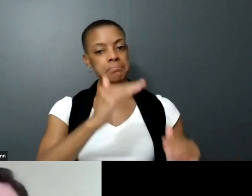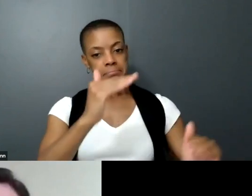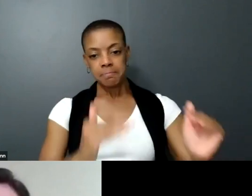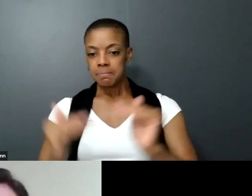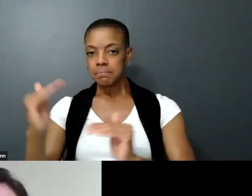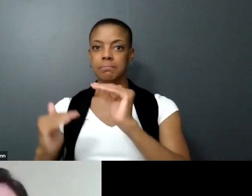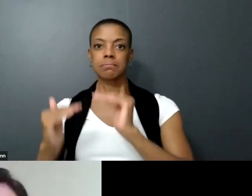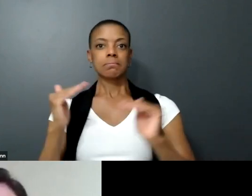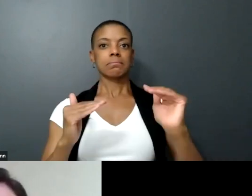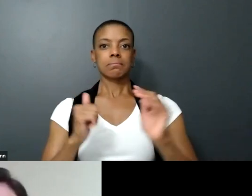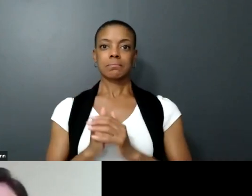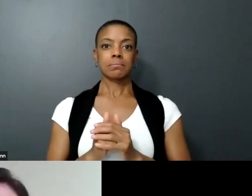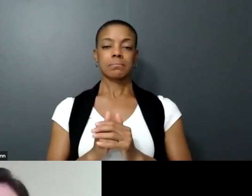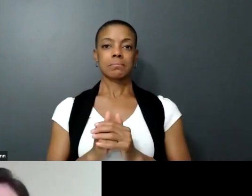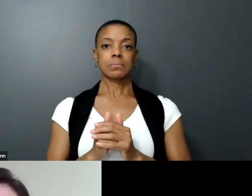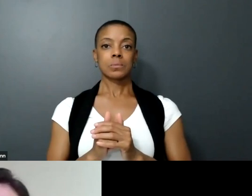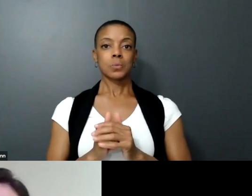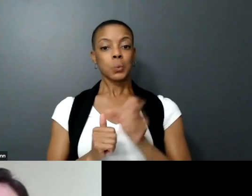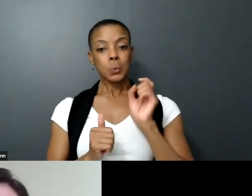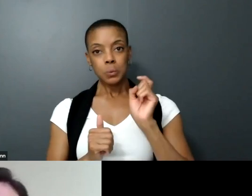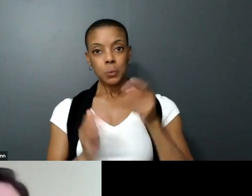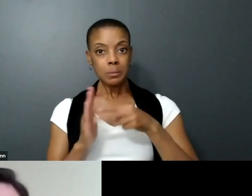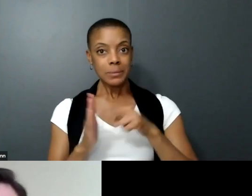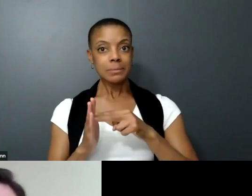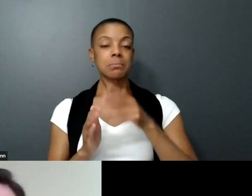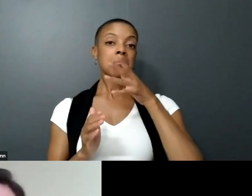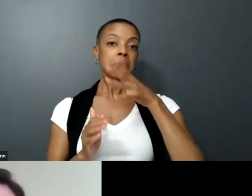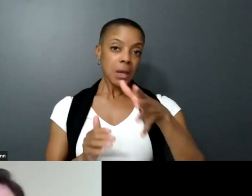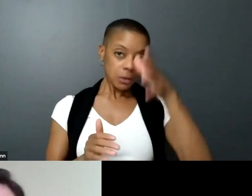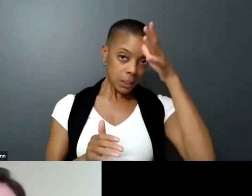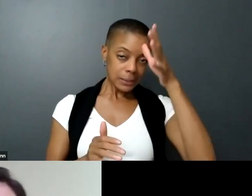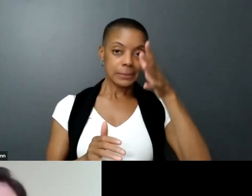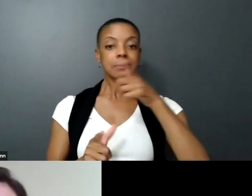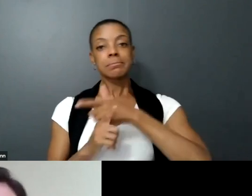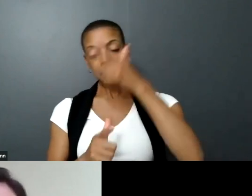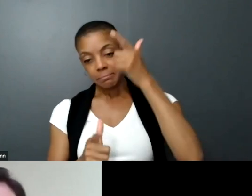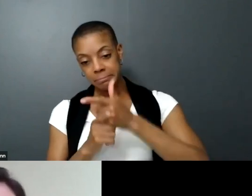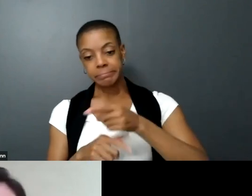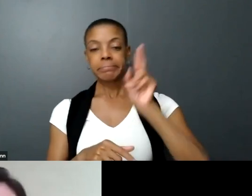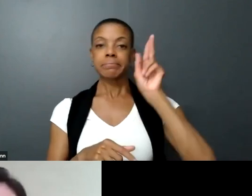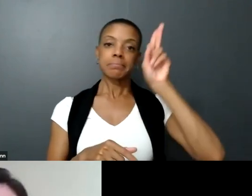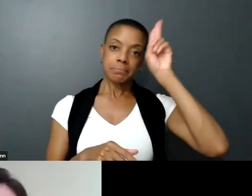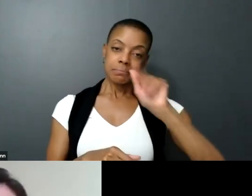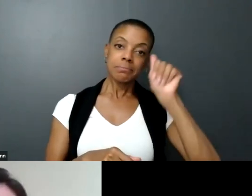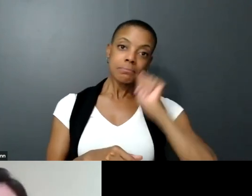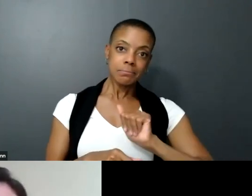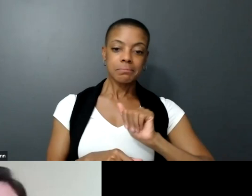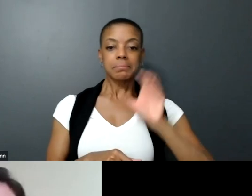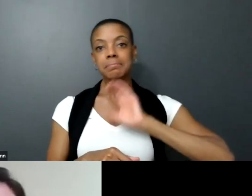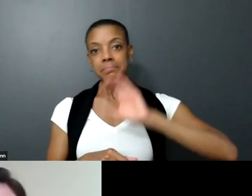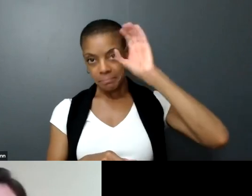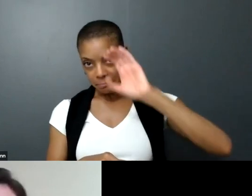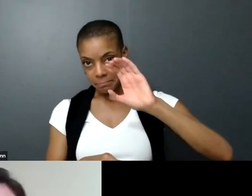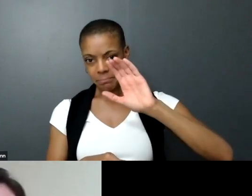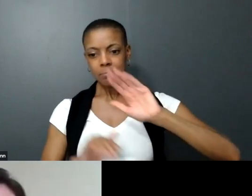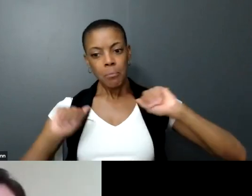we mean, as you do, our parents and siblings, our aunts and uncles, our cousins and their cousins. All